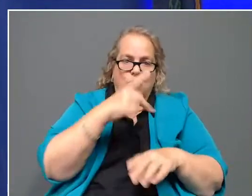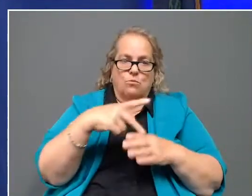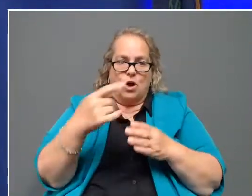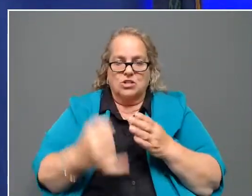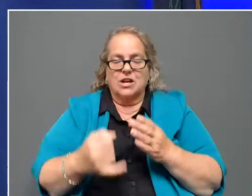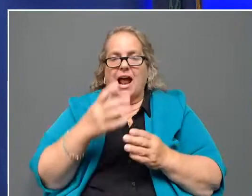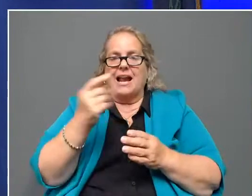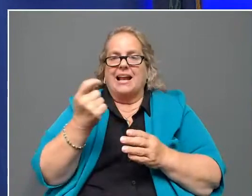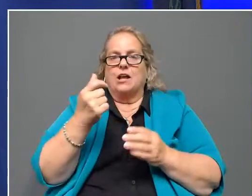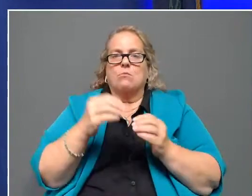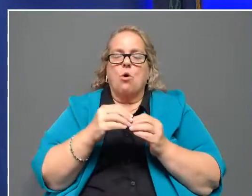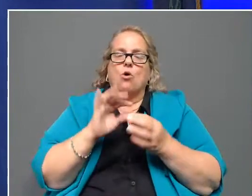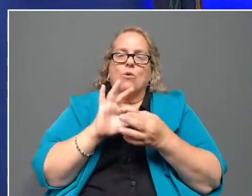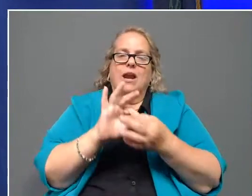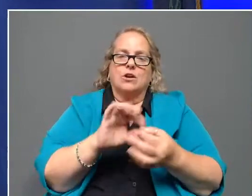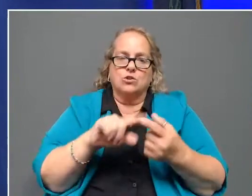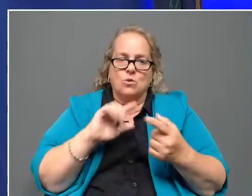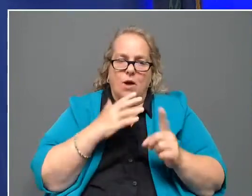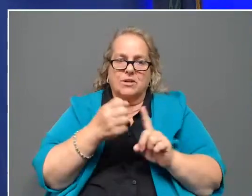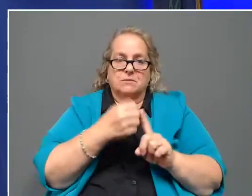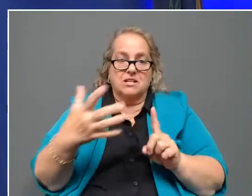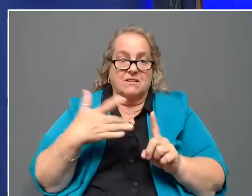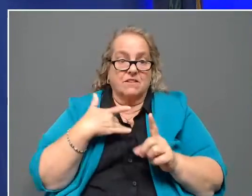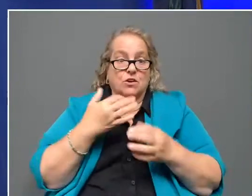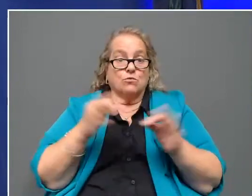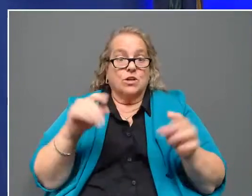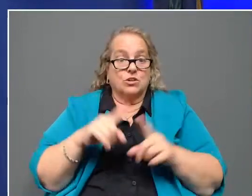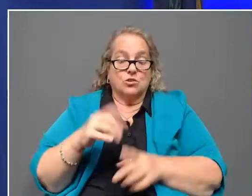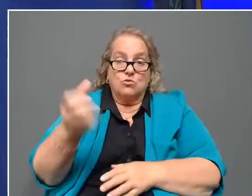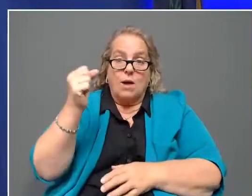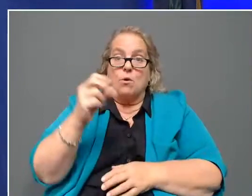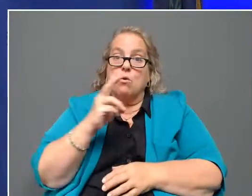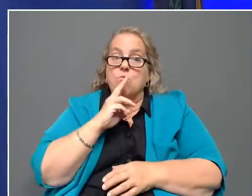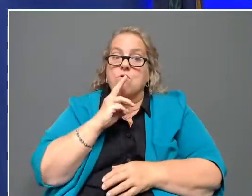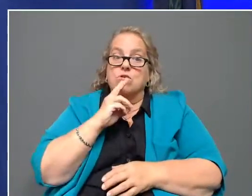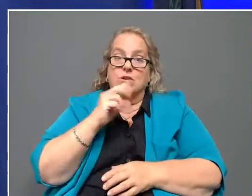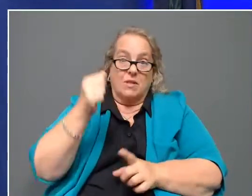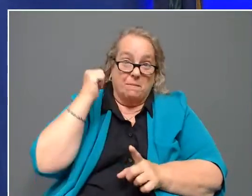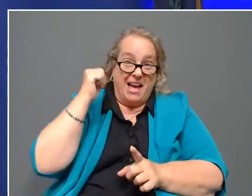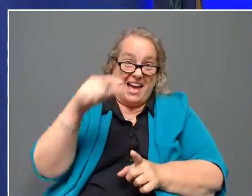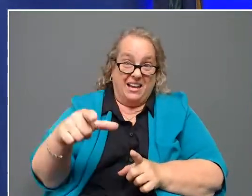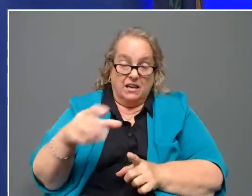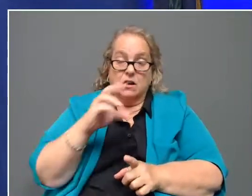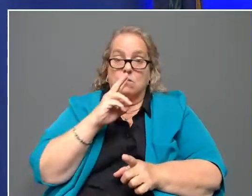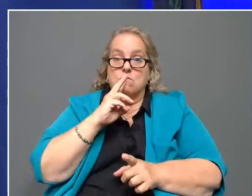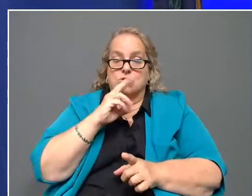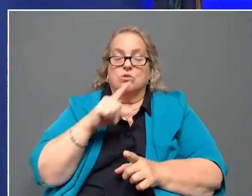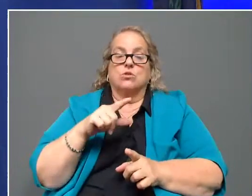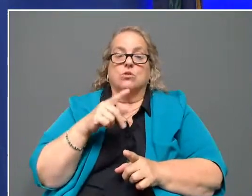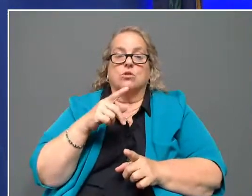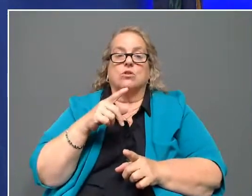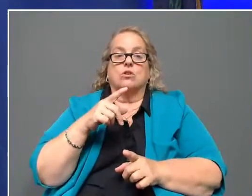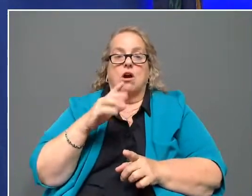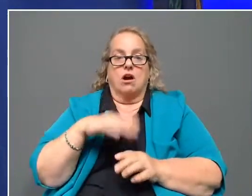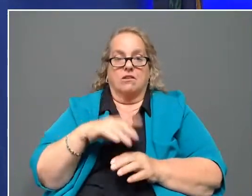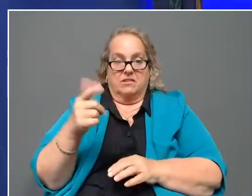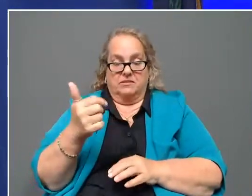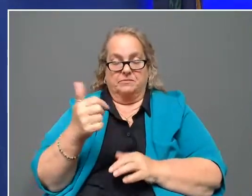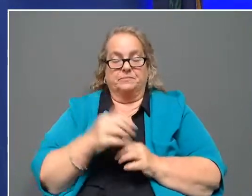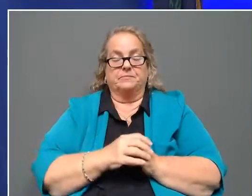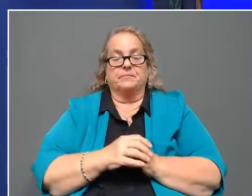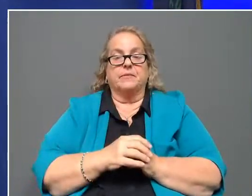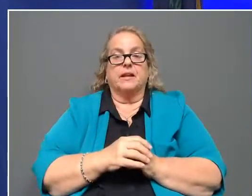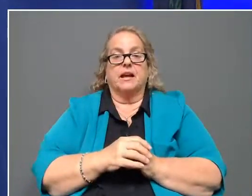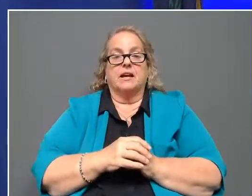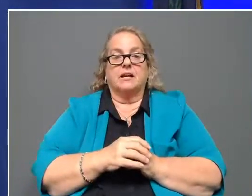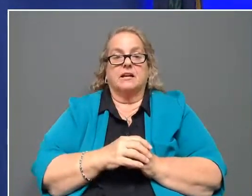expansion. Feel free to grab a bottle of water back in the back on the left, on my left.